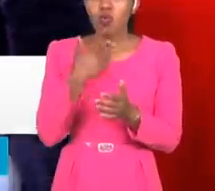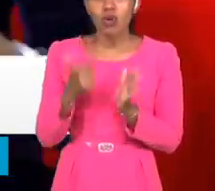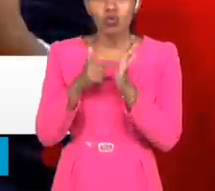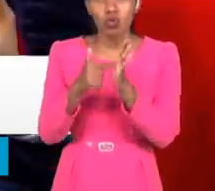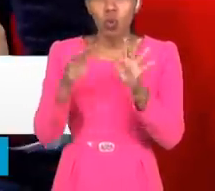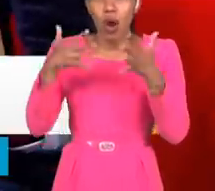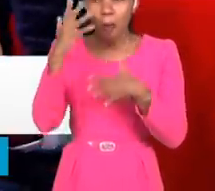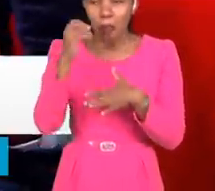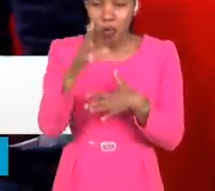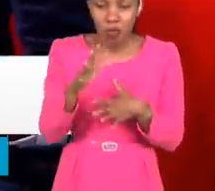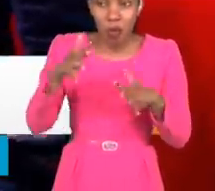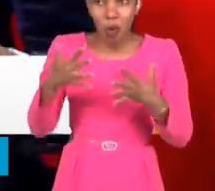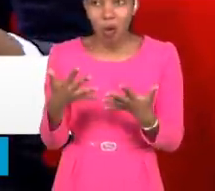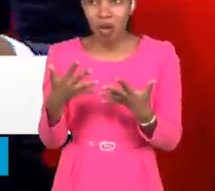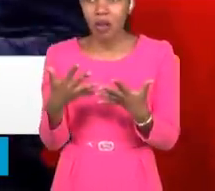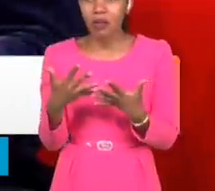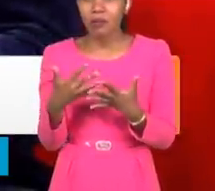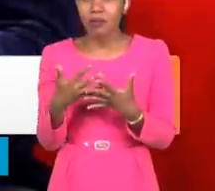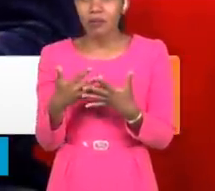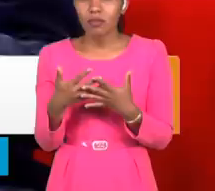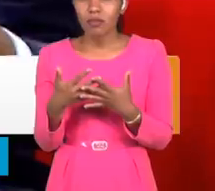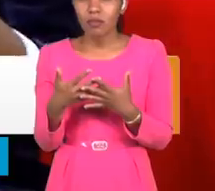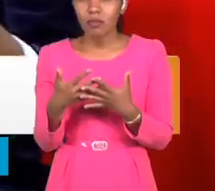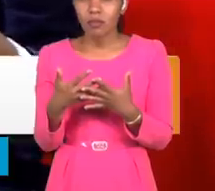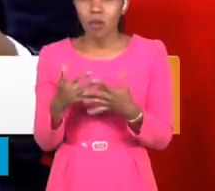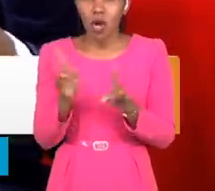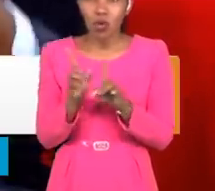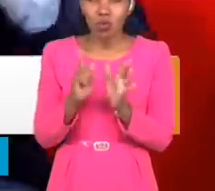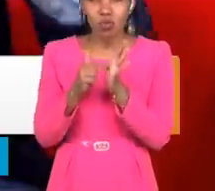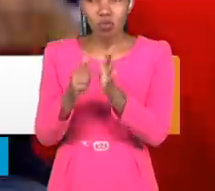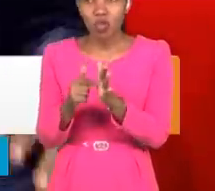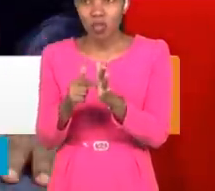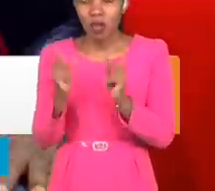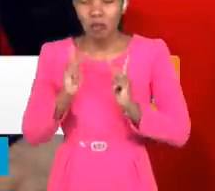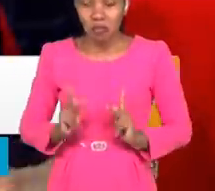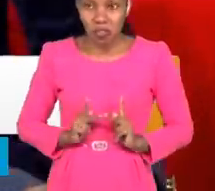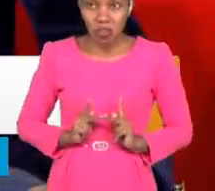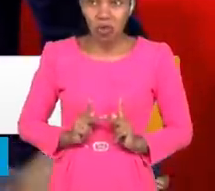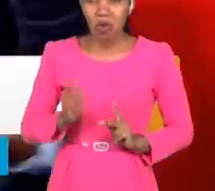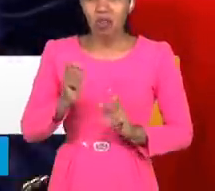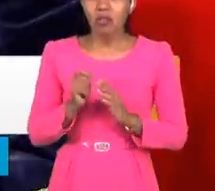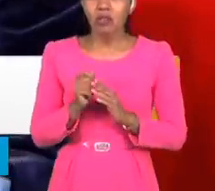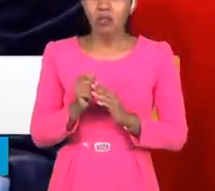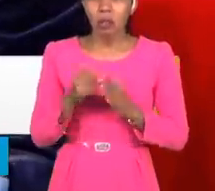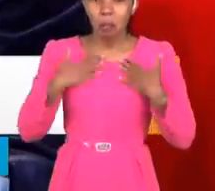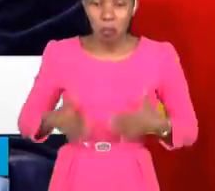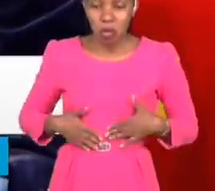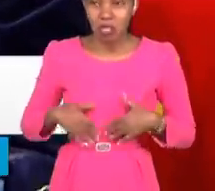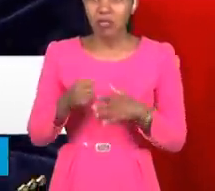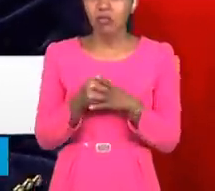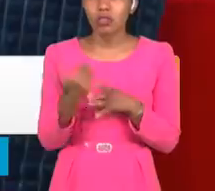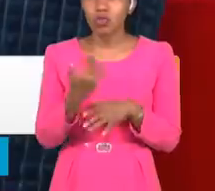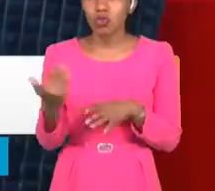how pretty or maybe fit in. Yeah, the fitting in also. Yeah. And showcasing the physical attributes of their kids, how pretty they are,